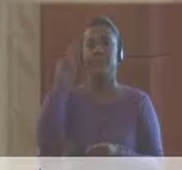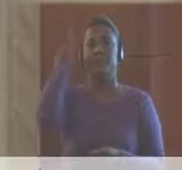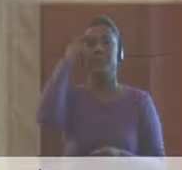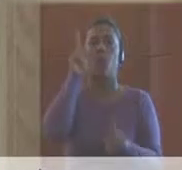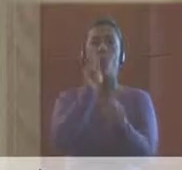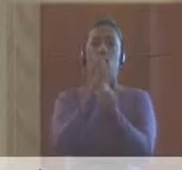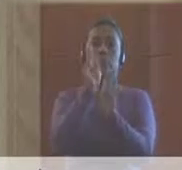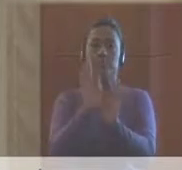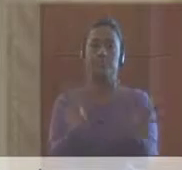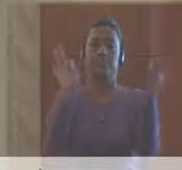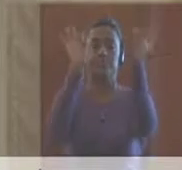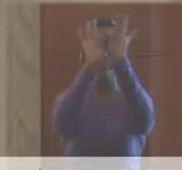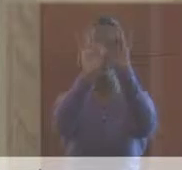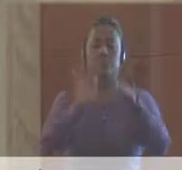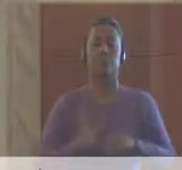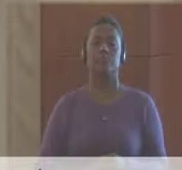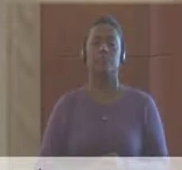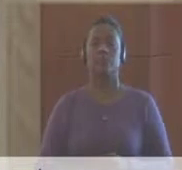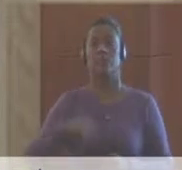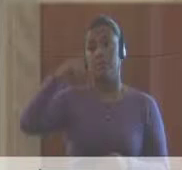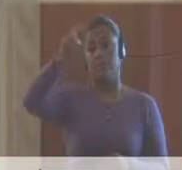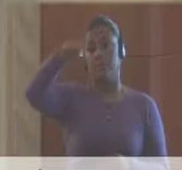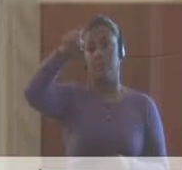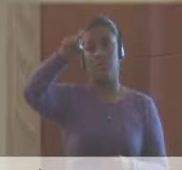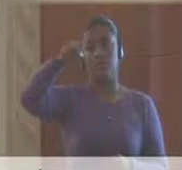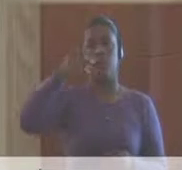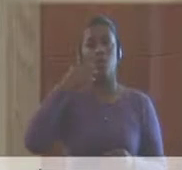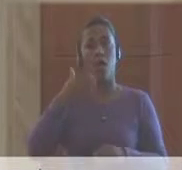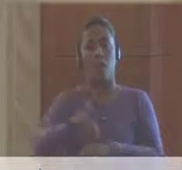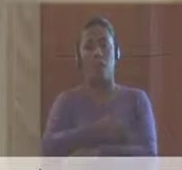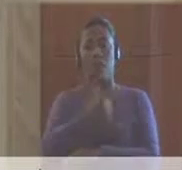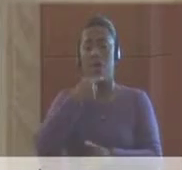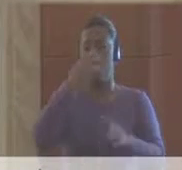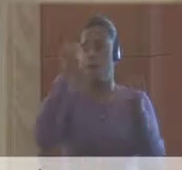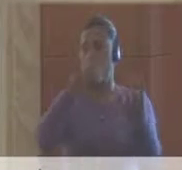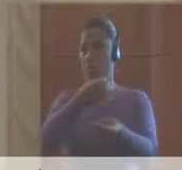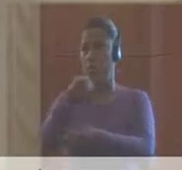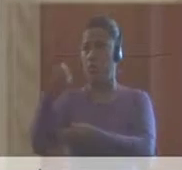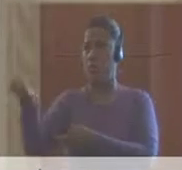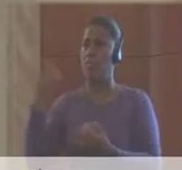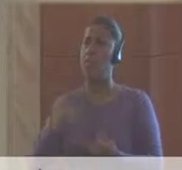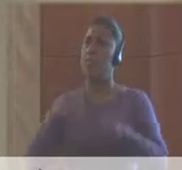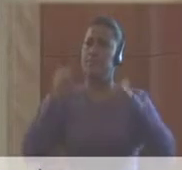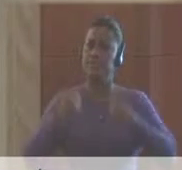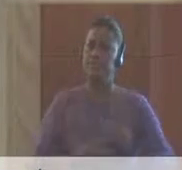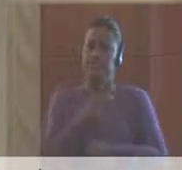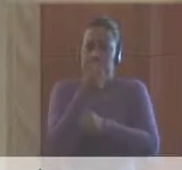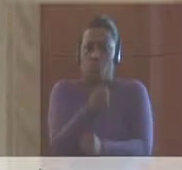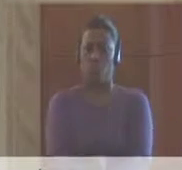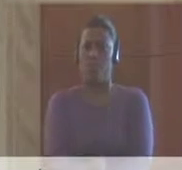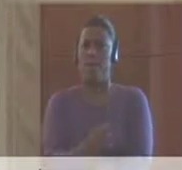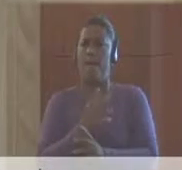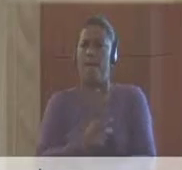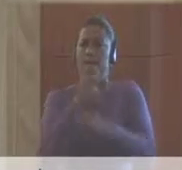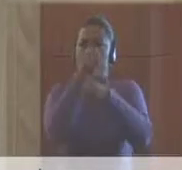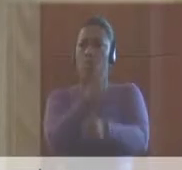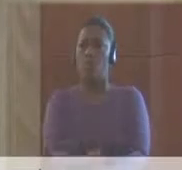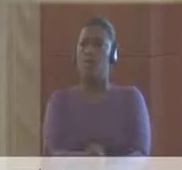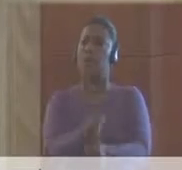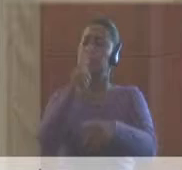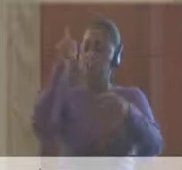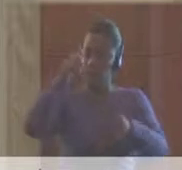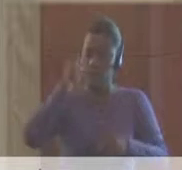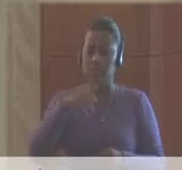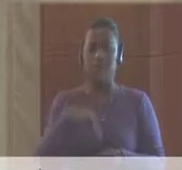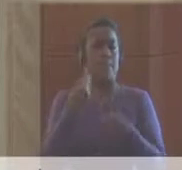these institutions, and this is something that is very important. As we've said many times, we need strong institutionalization to